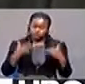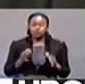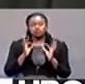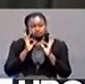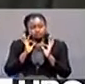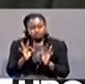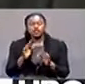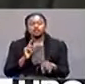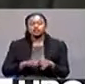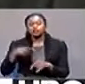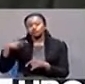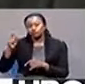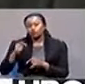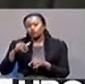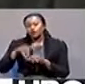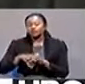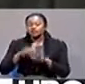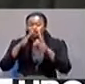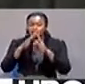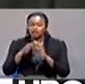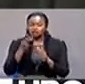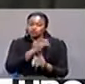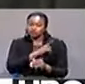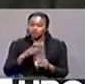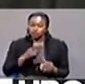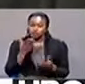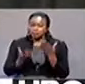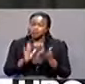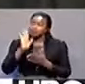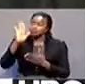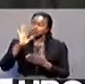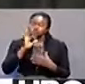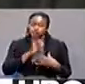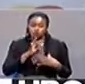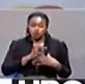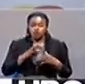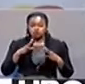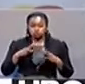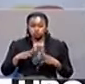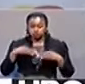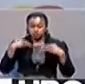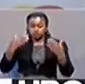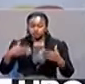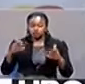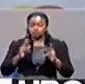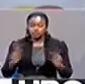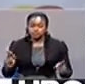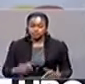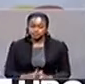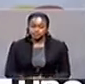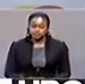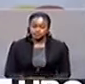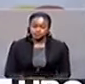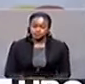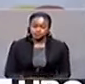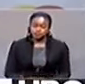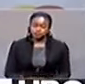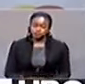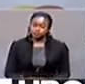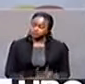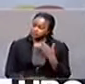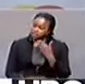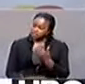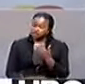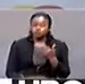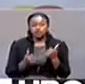when we go in the house of the Lord. May his soul rest in eternal peace. Thank you very much. Honorable Taka. Taka